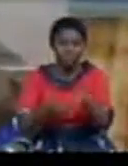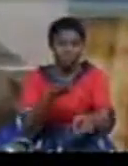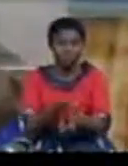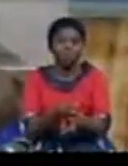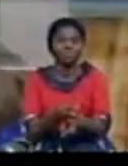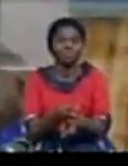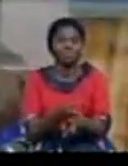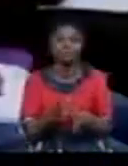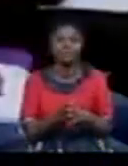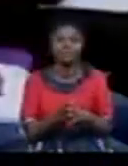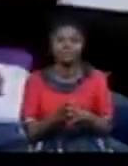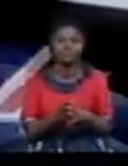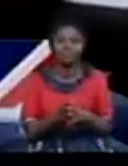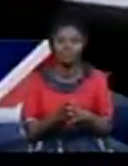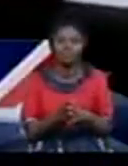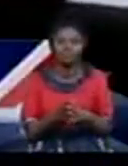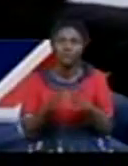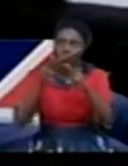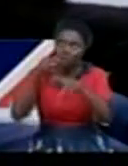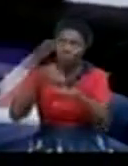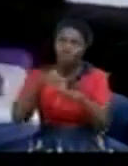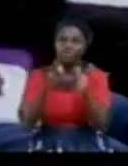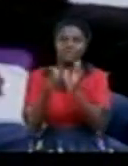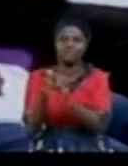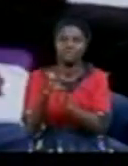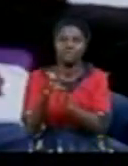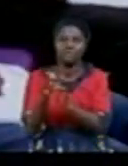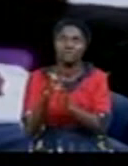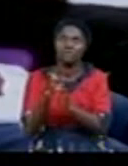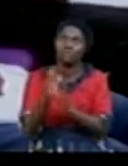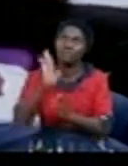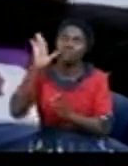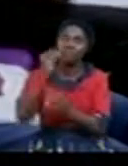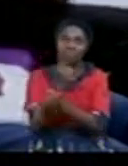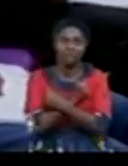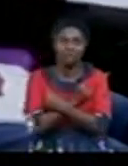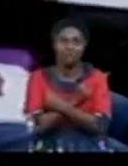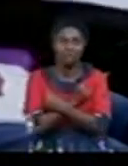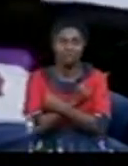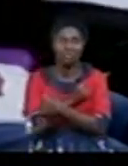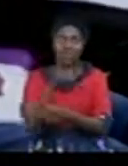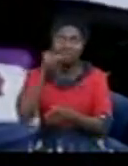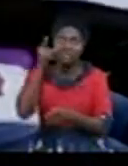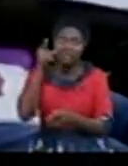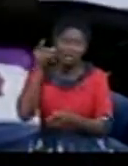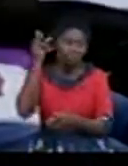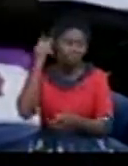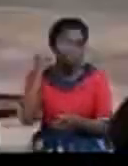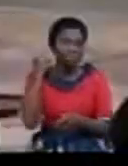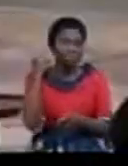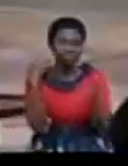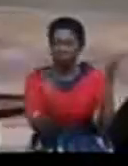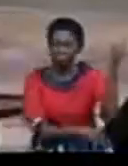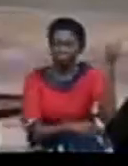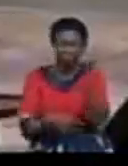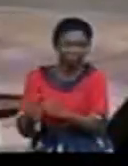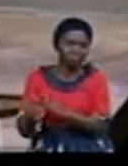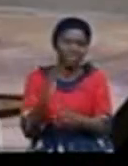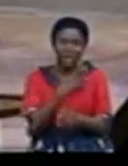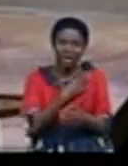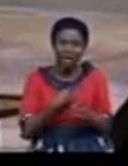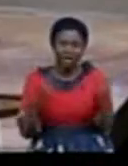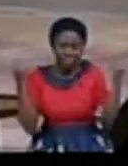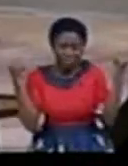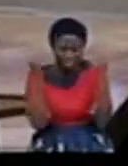at Jesus. Look at his love. He had been beaten. They put a crown of thorns on his head. He even fell